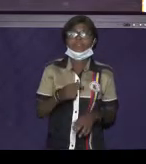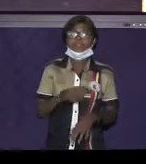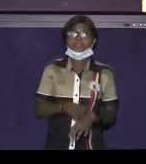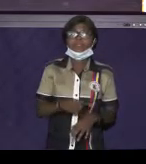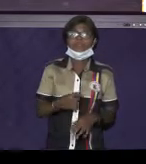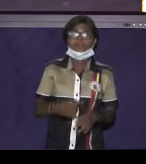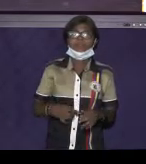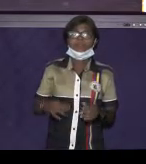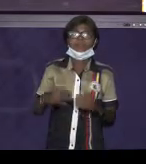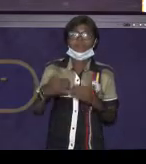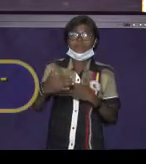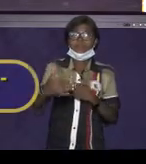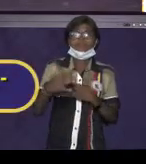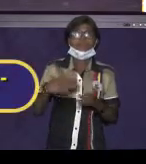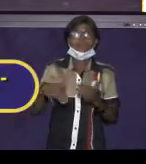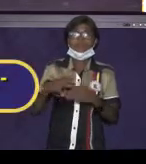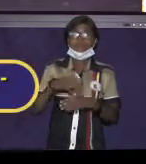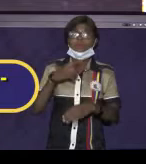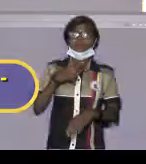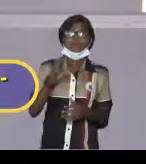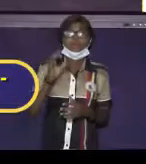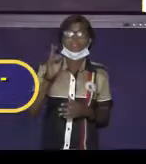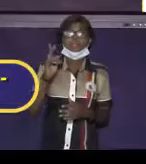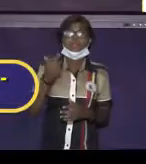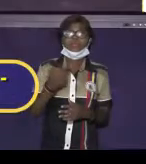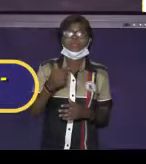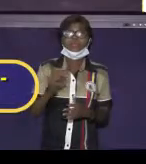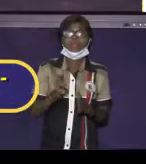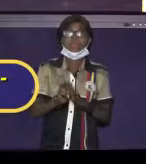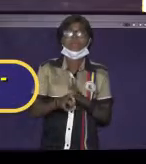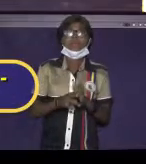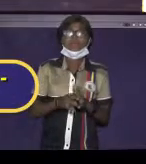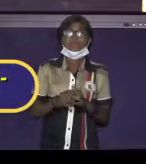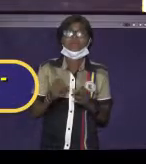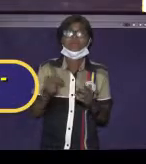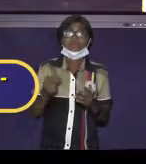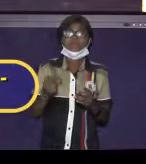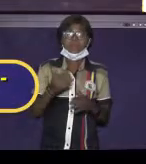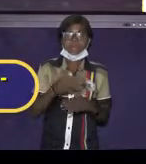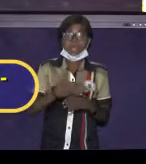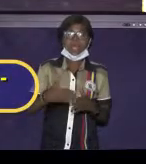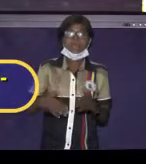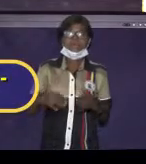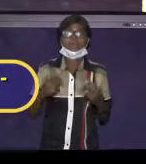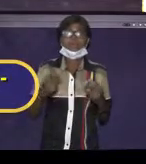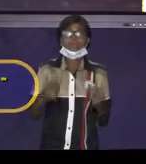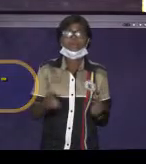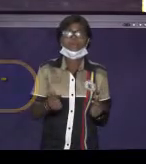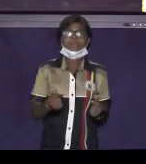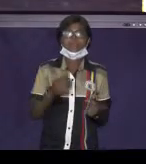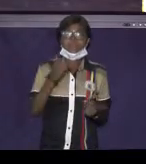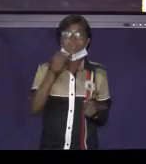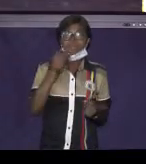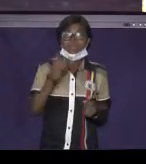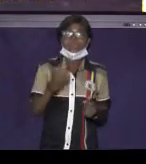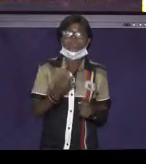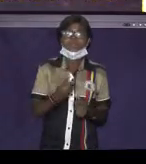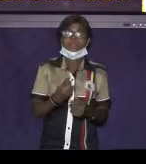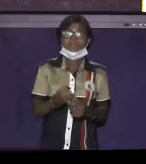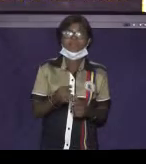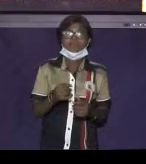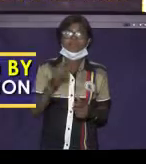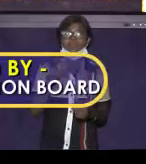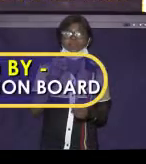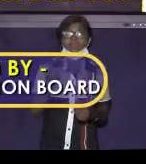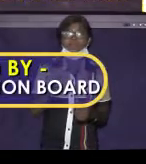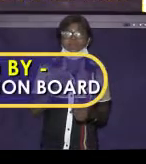over speed. That is the formula for average speed. Average speed is 120 kilometers per hour, and we'll say